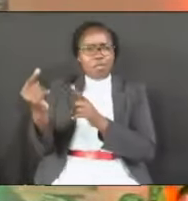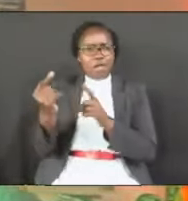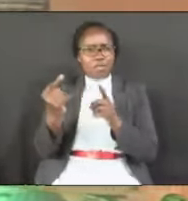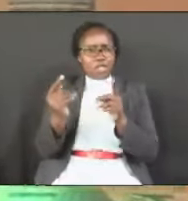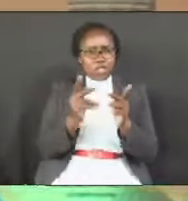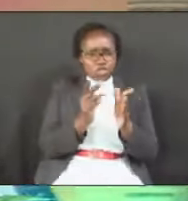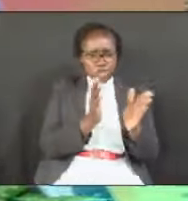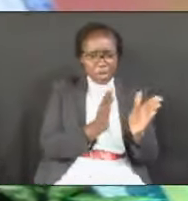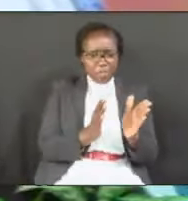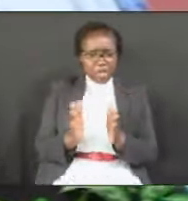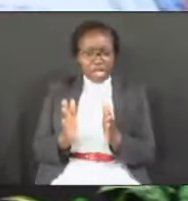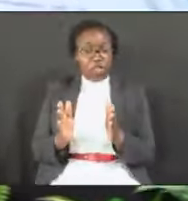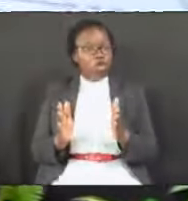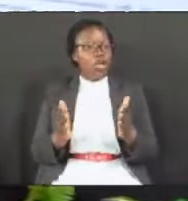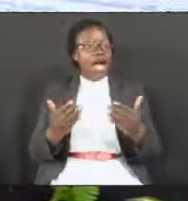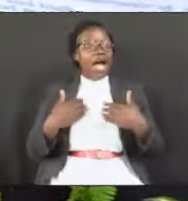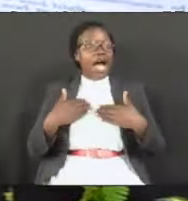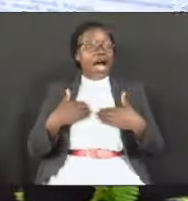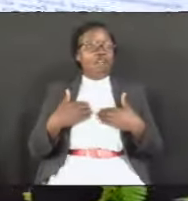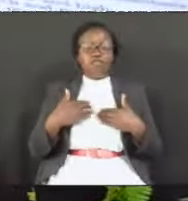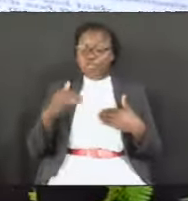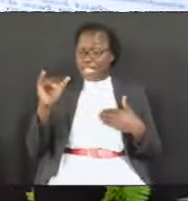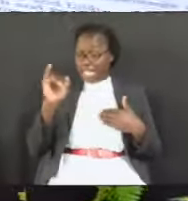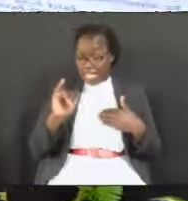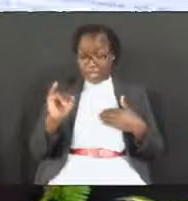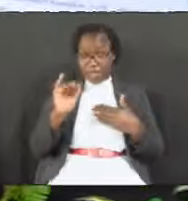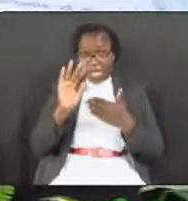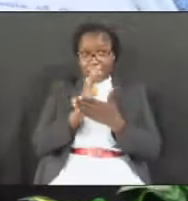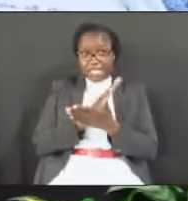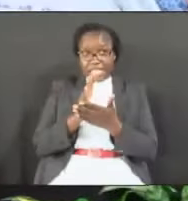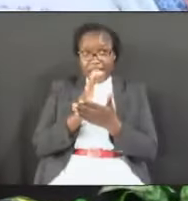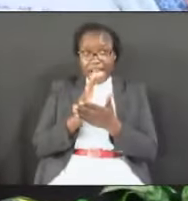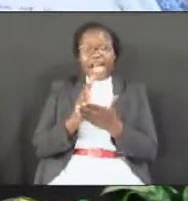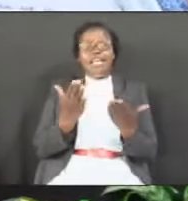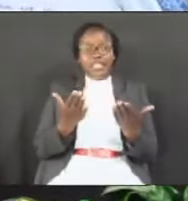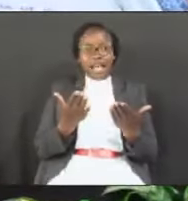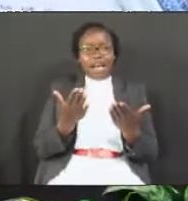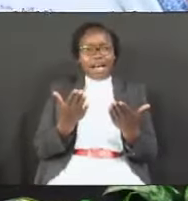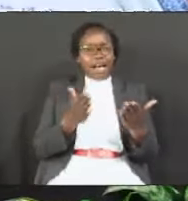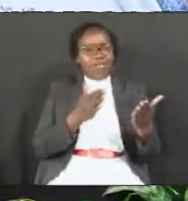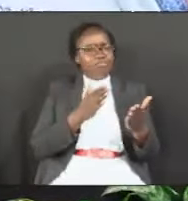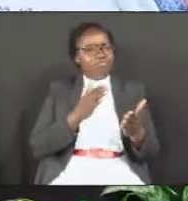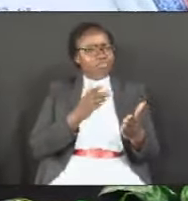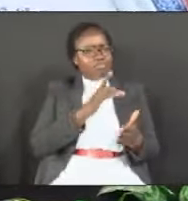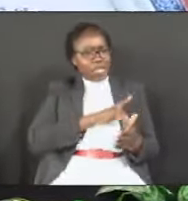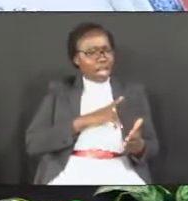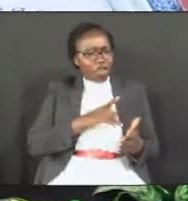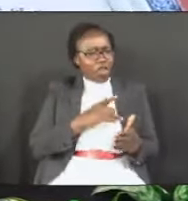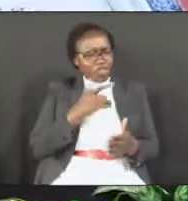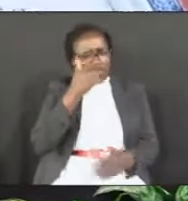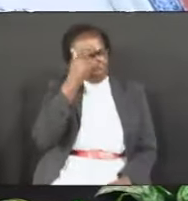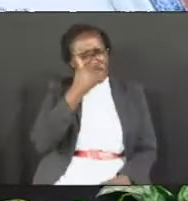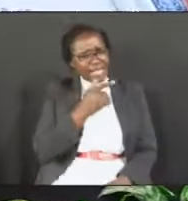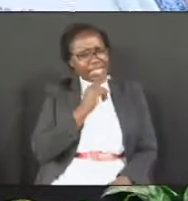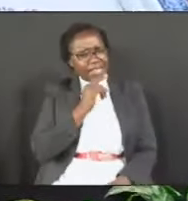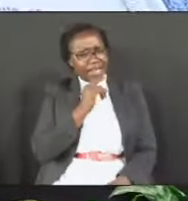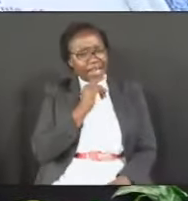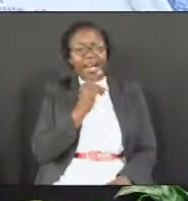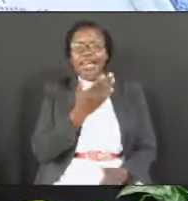plan of having Ishmael share the privileges of Isaac. But let me remind you quickly, friends,